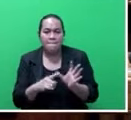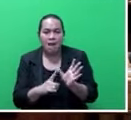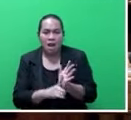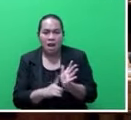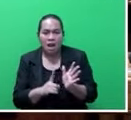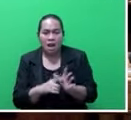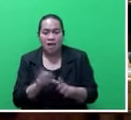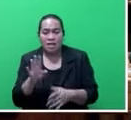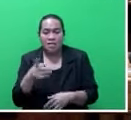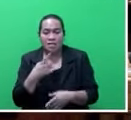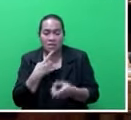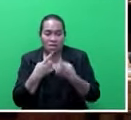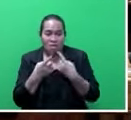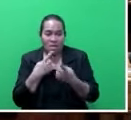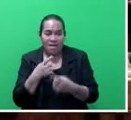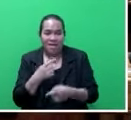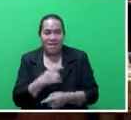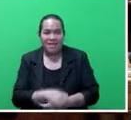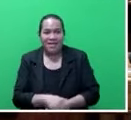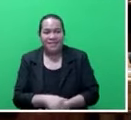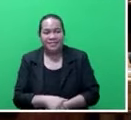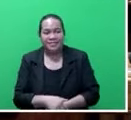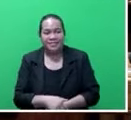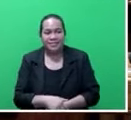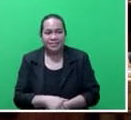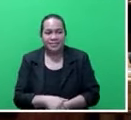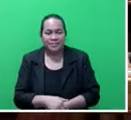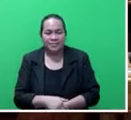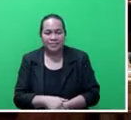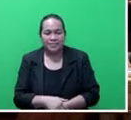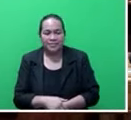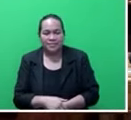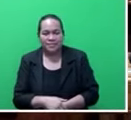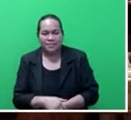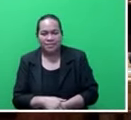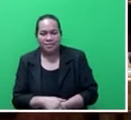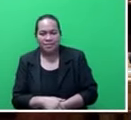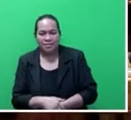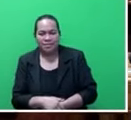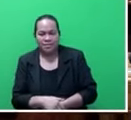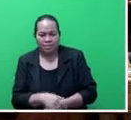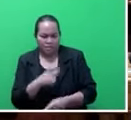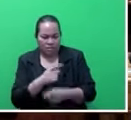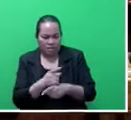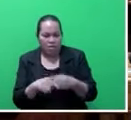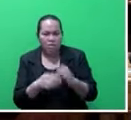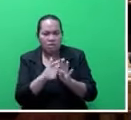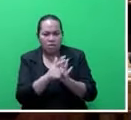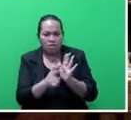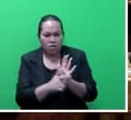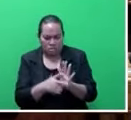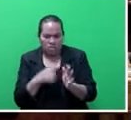he made a comment in relation to the law that we are about to